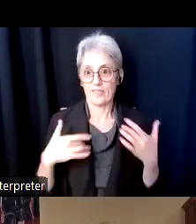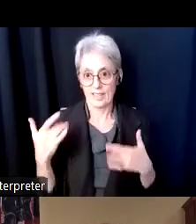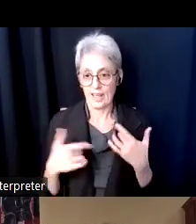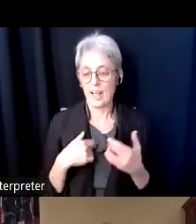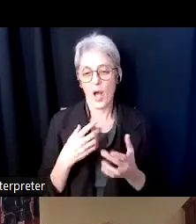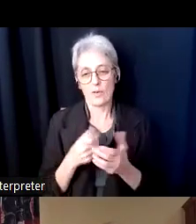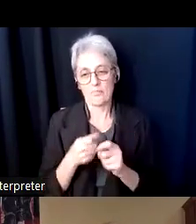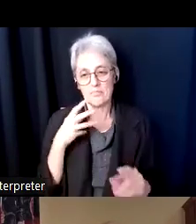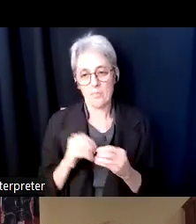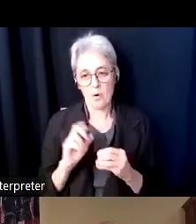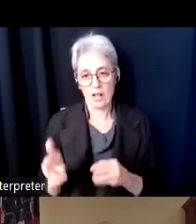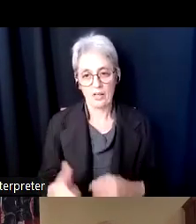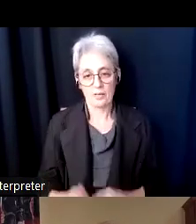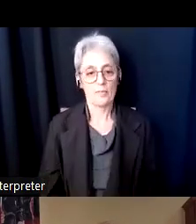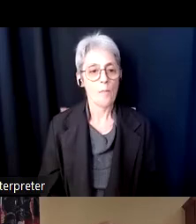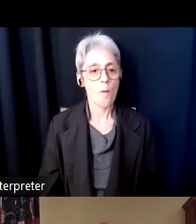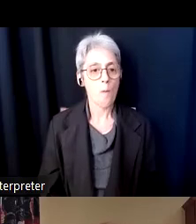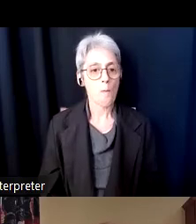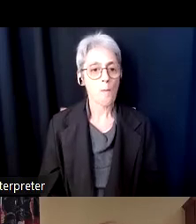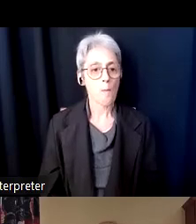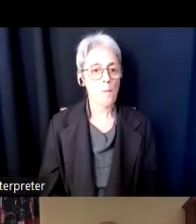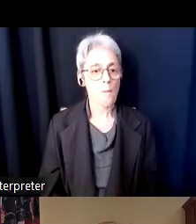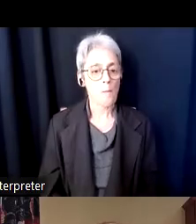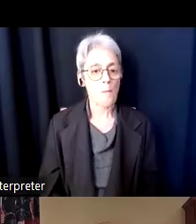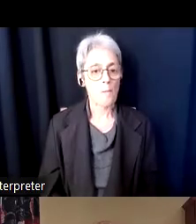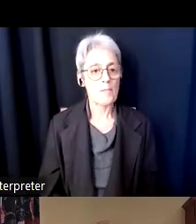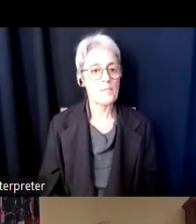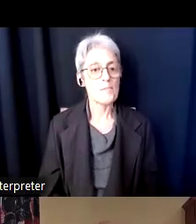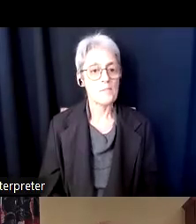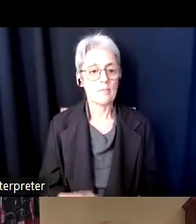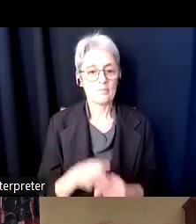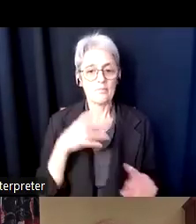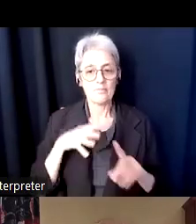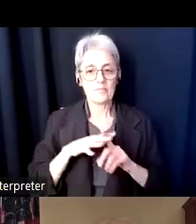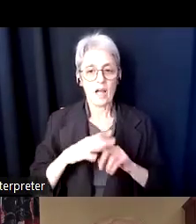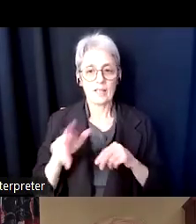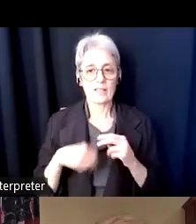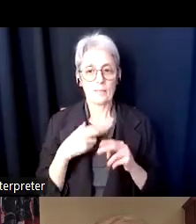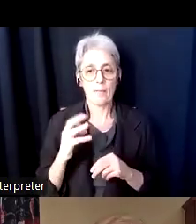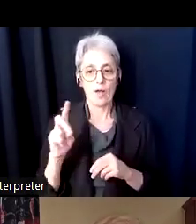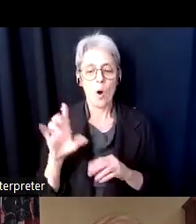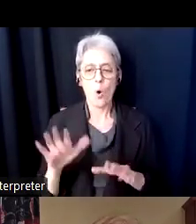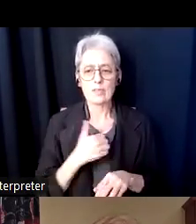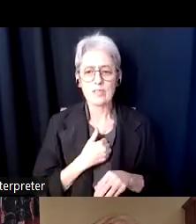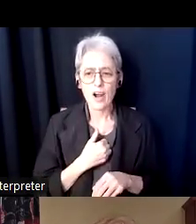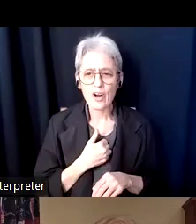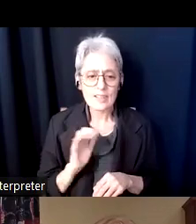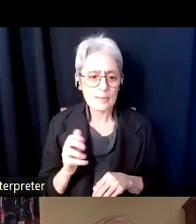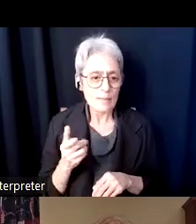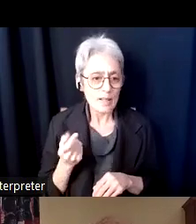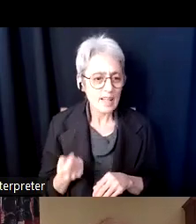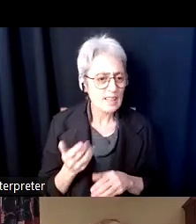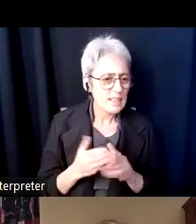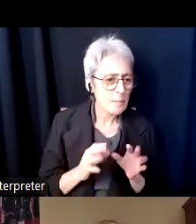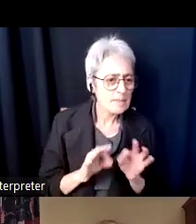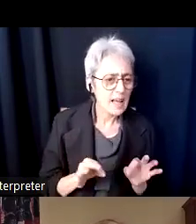next slide. I just want to give you a little more context about our methods. Oh, sorry, it looks like some of the text is a